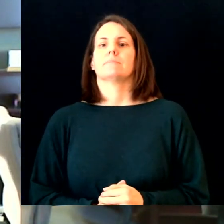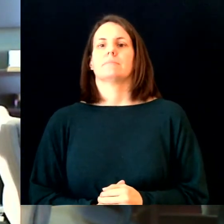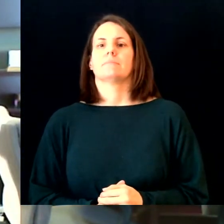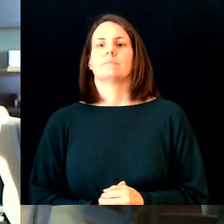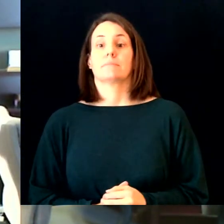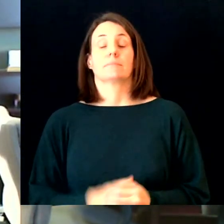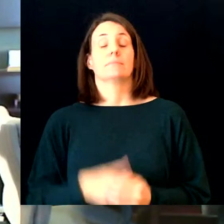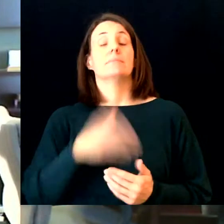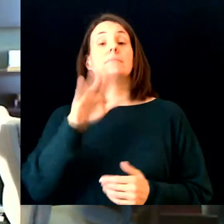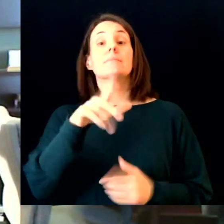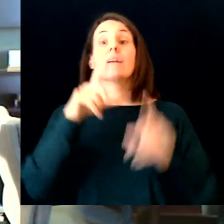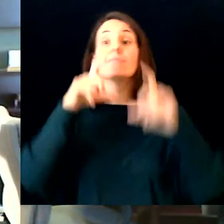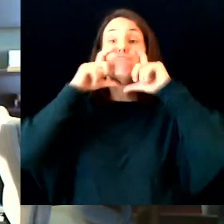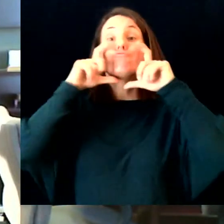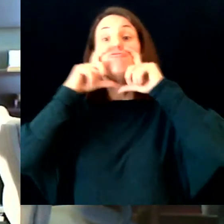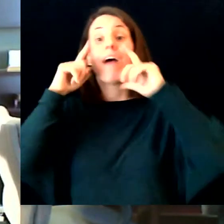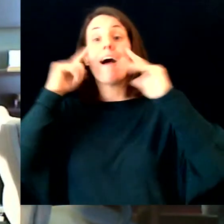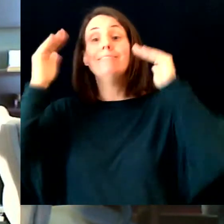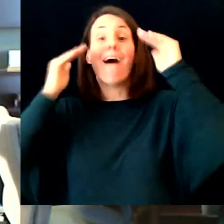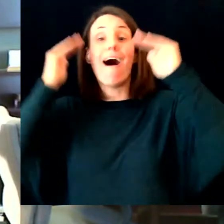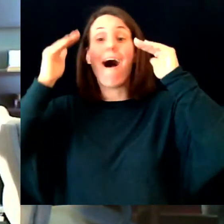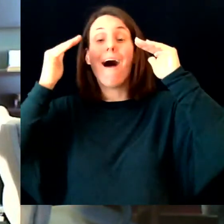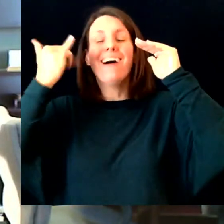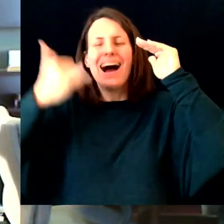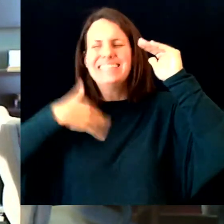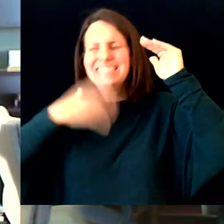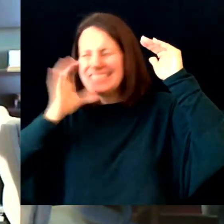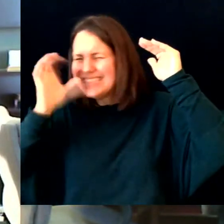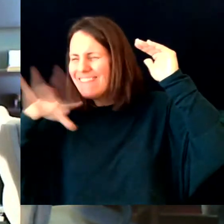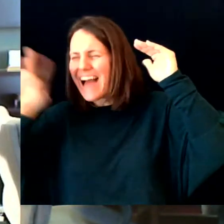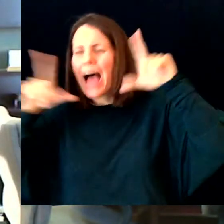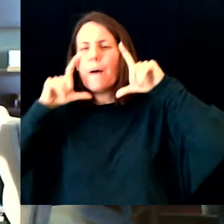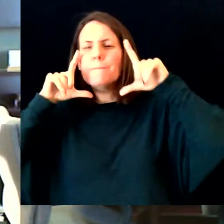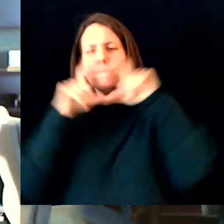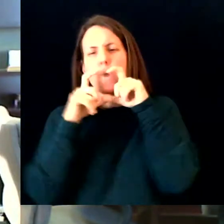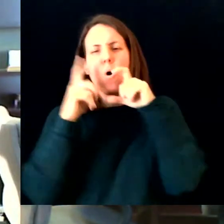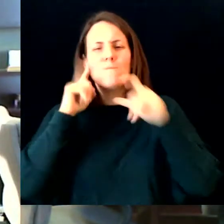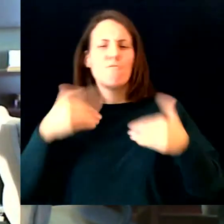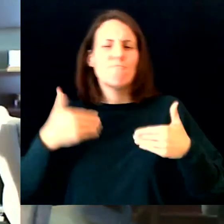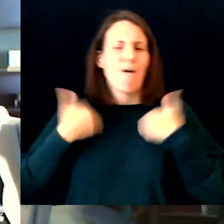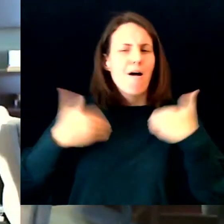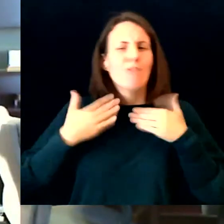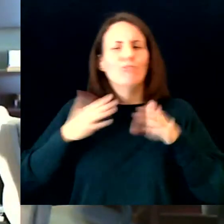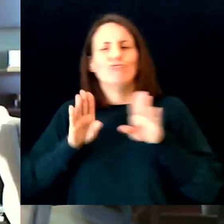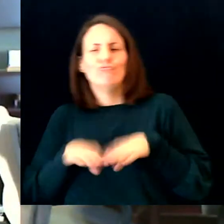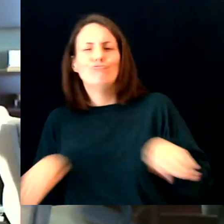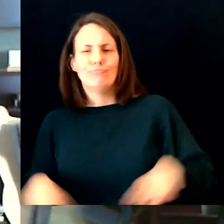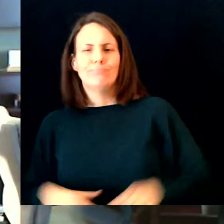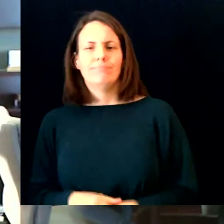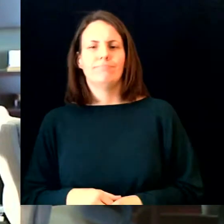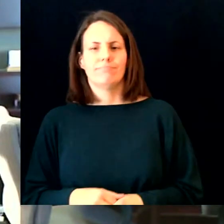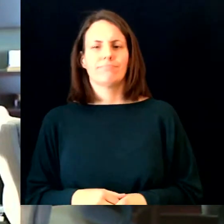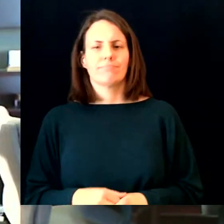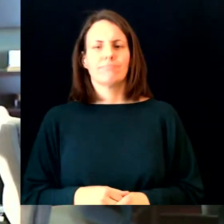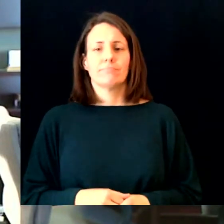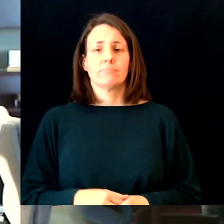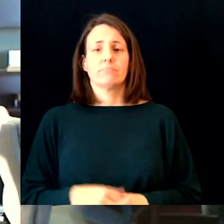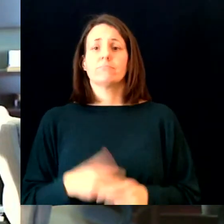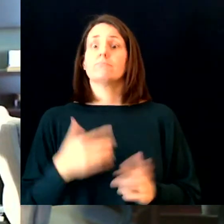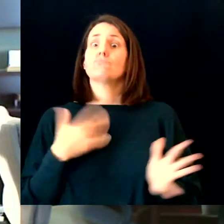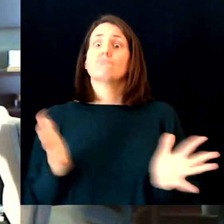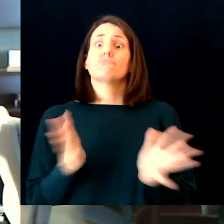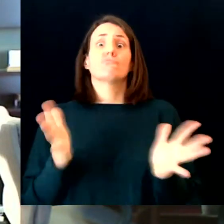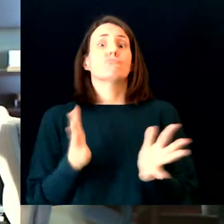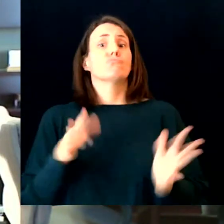again, we encourage local partners to source the supplies that they believe they need from the locations that they